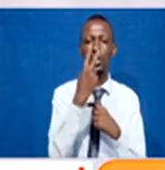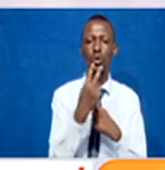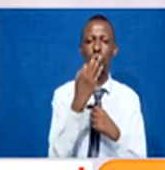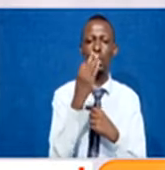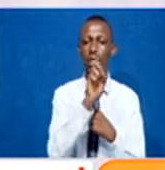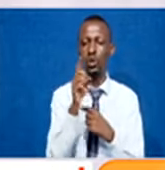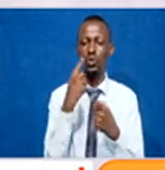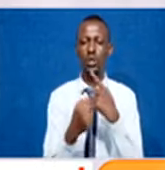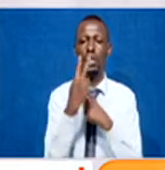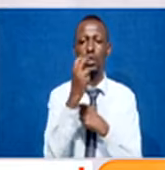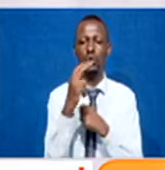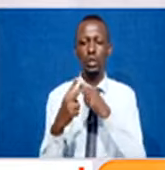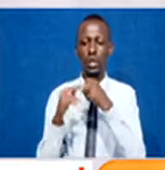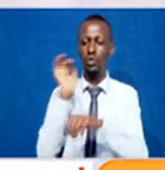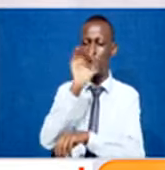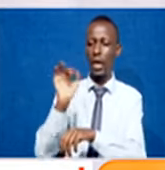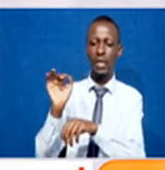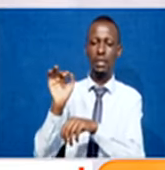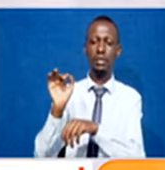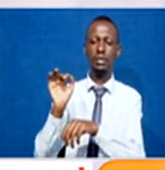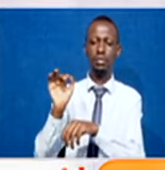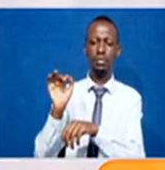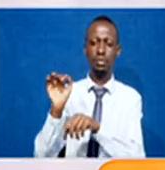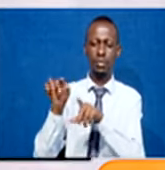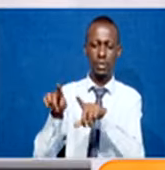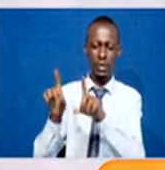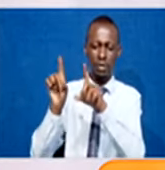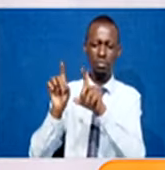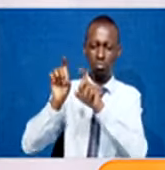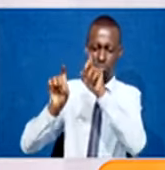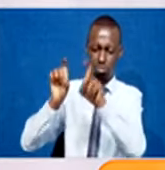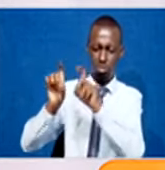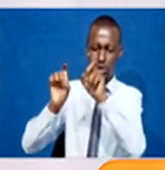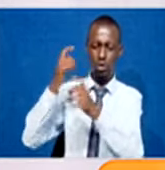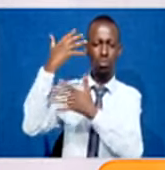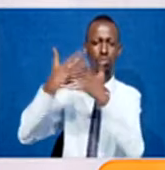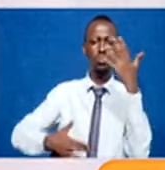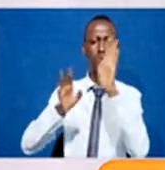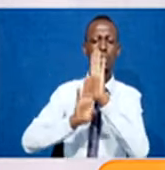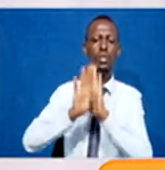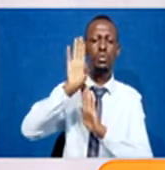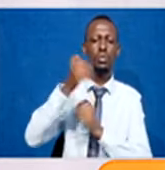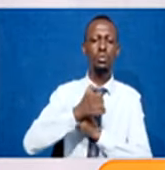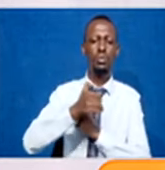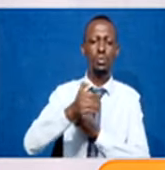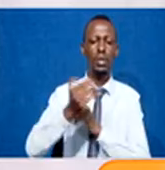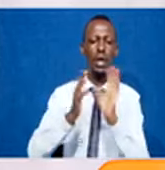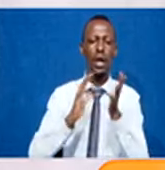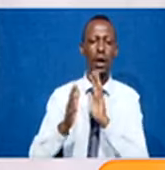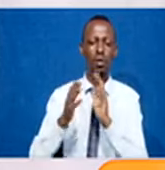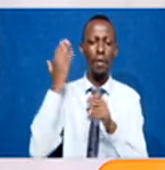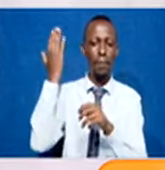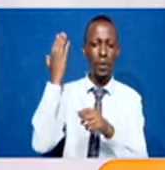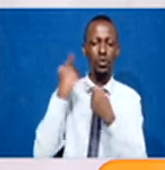2023-2027, we asked ourselves several questions. What are the development outcomes of the last 10 years of